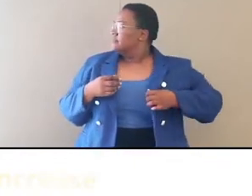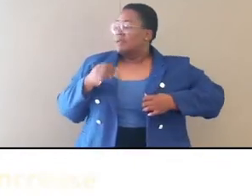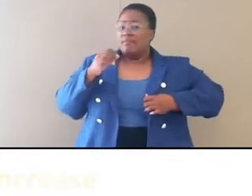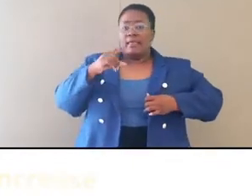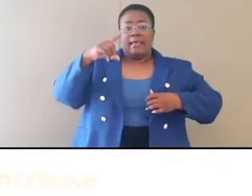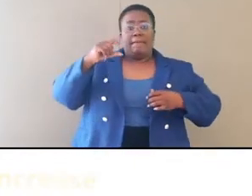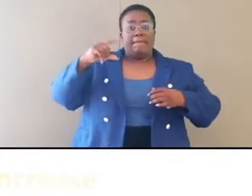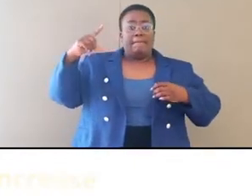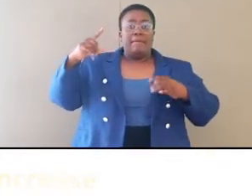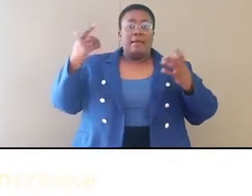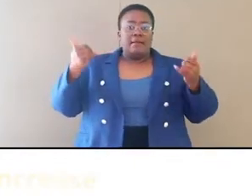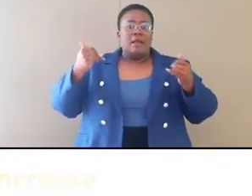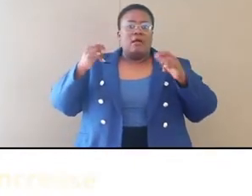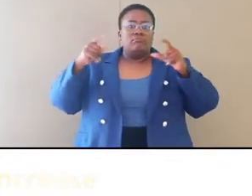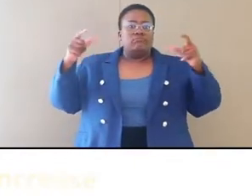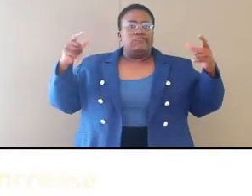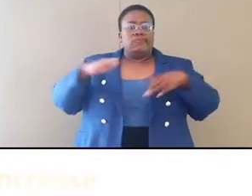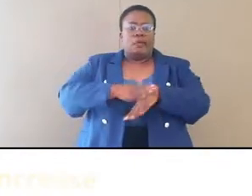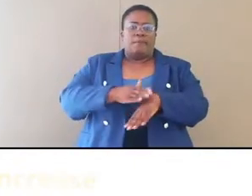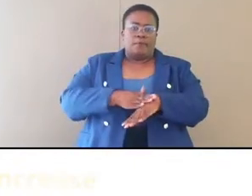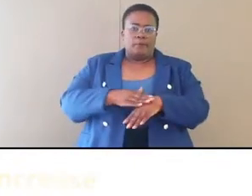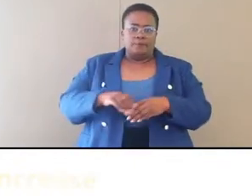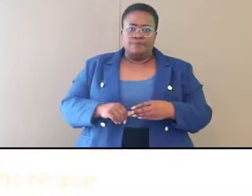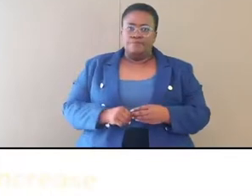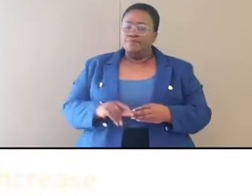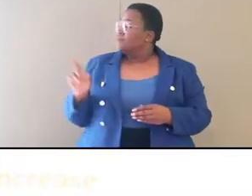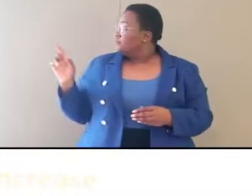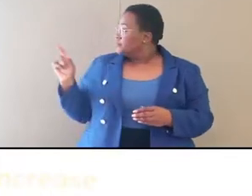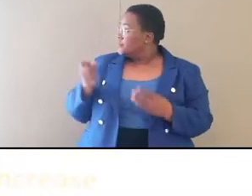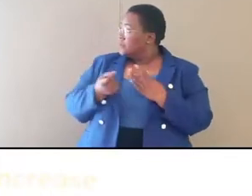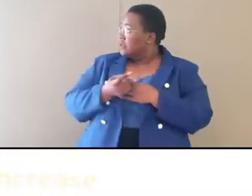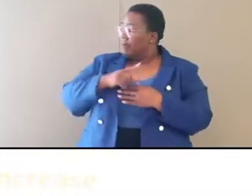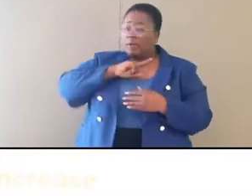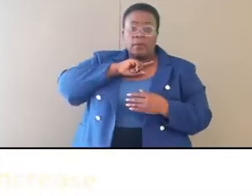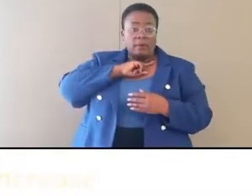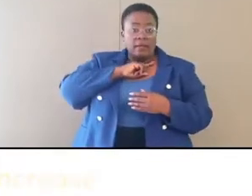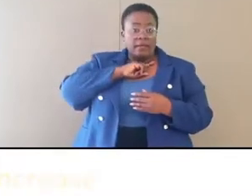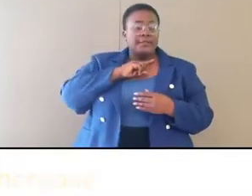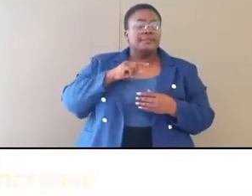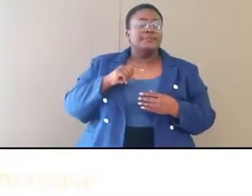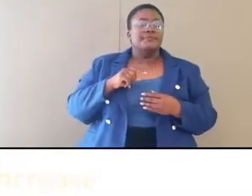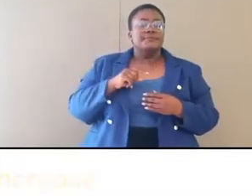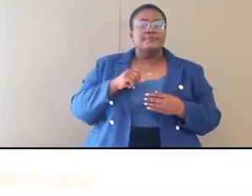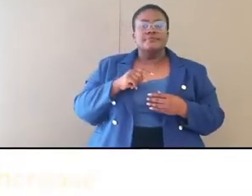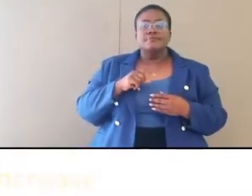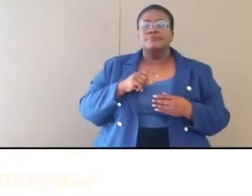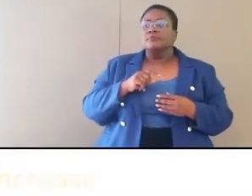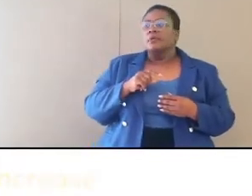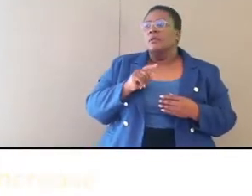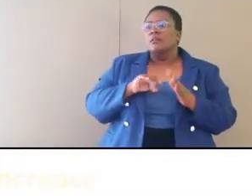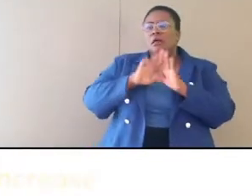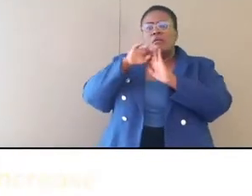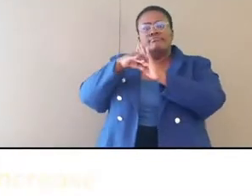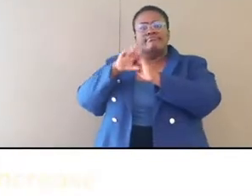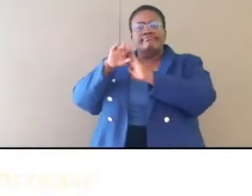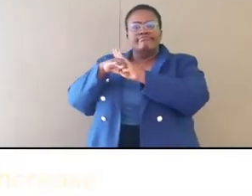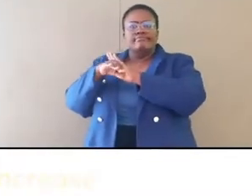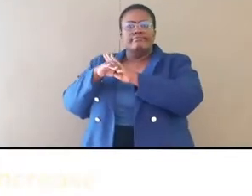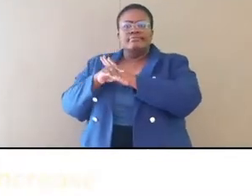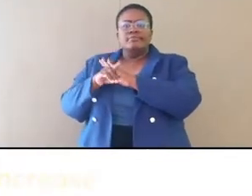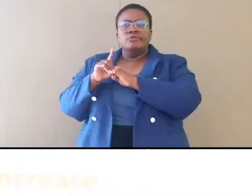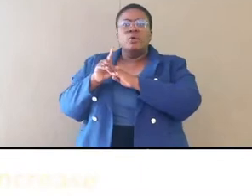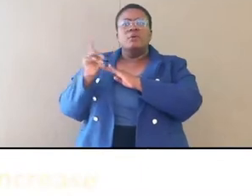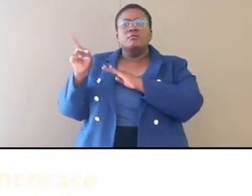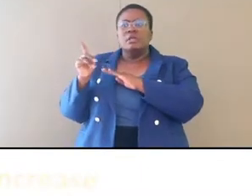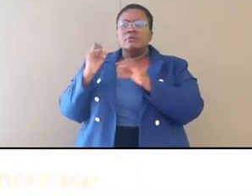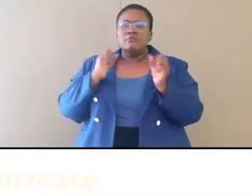the two has widened over the years, and this is because of below inflation increases. It hasn't kept up with the price